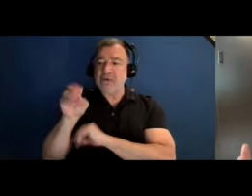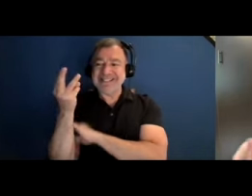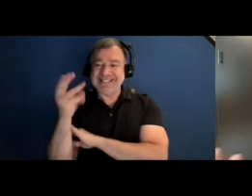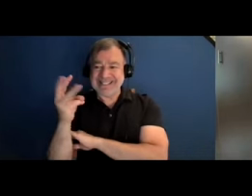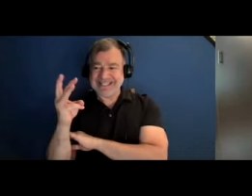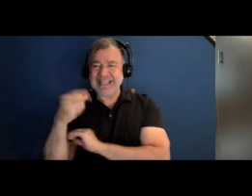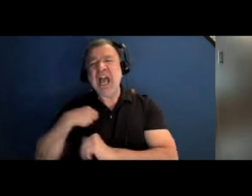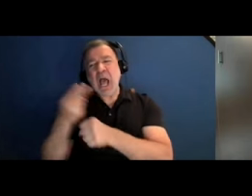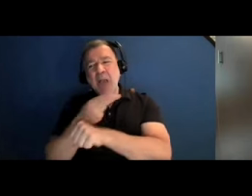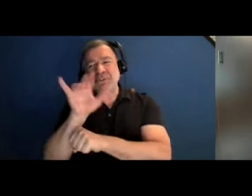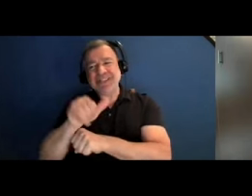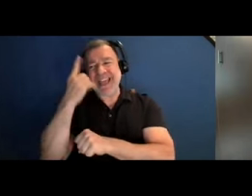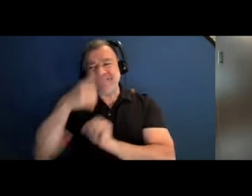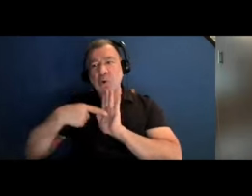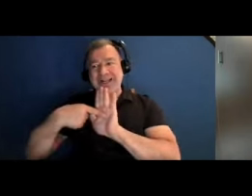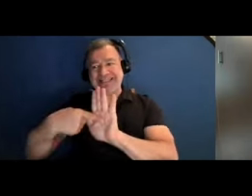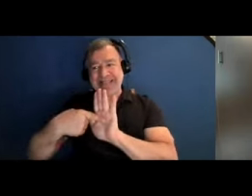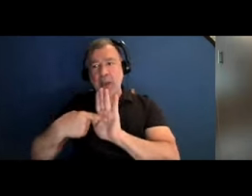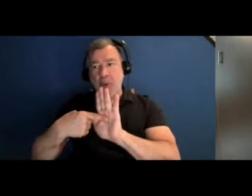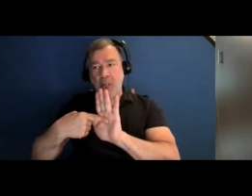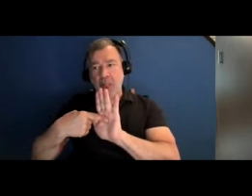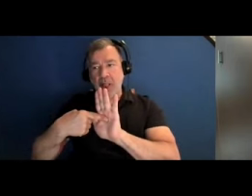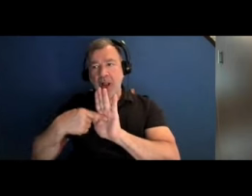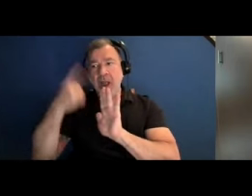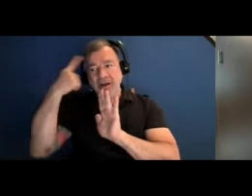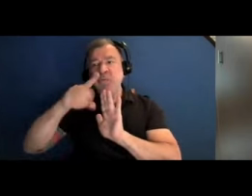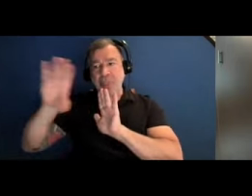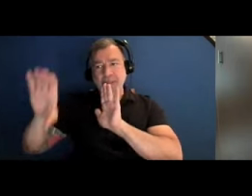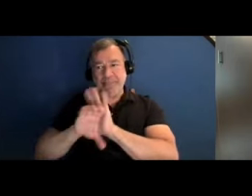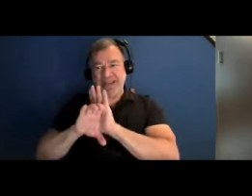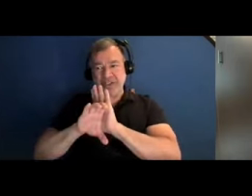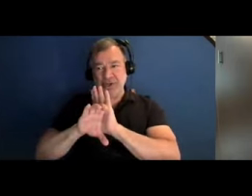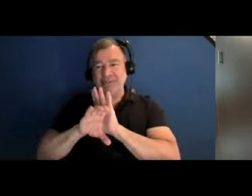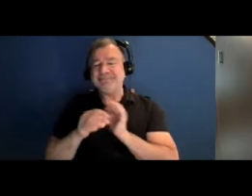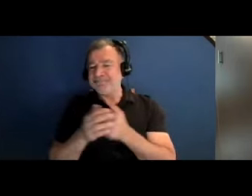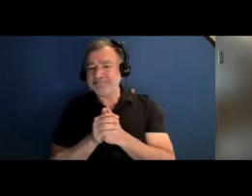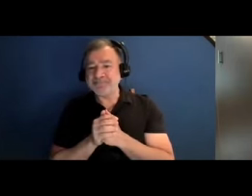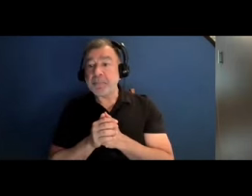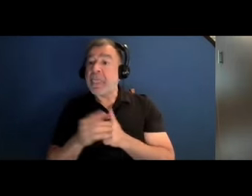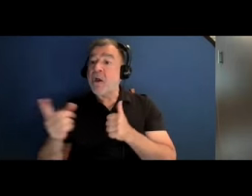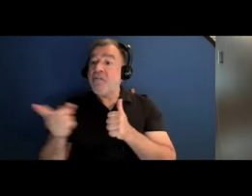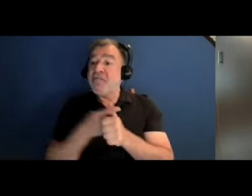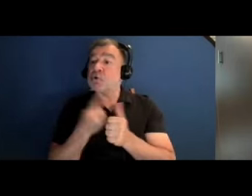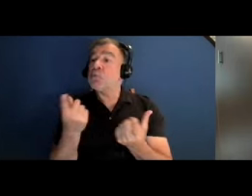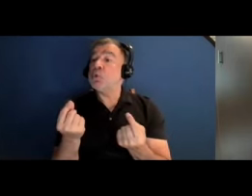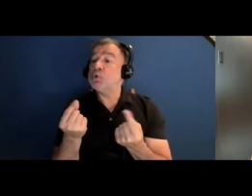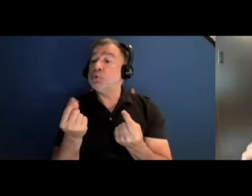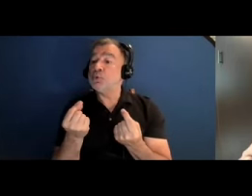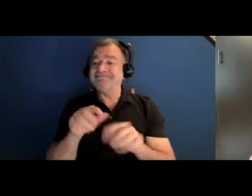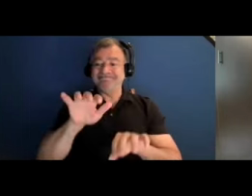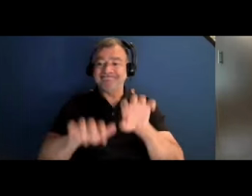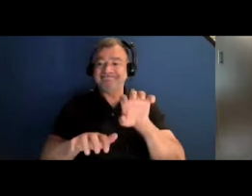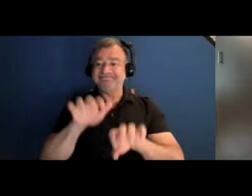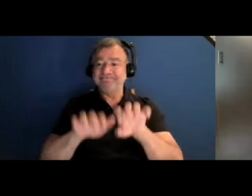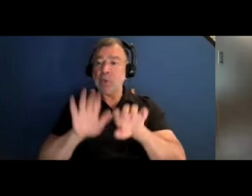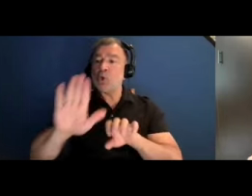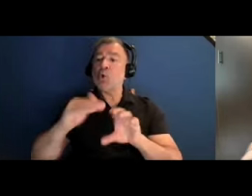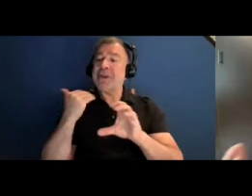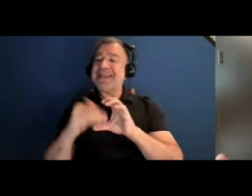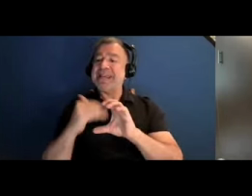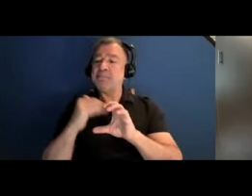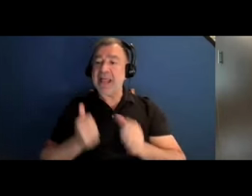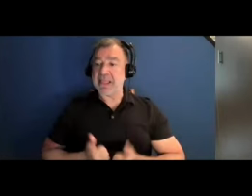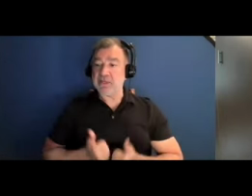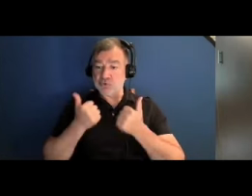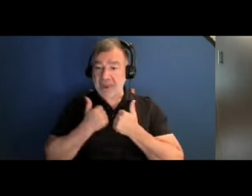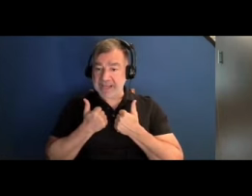as an example for the screenshots that I selected here. First thing you're doing is you're entering your email address, and then you're just